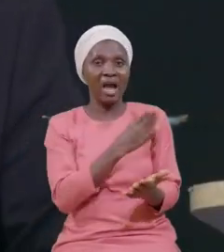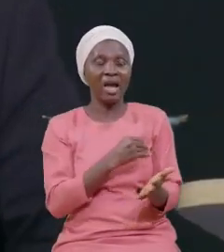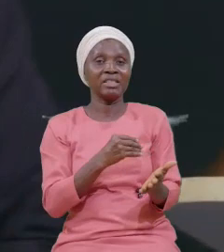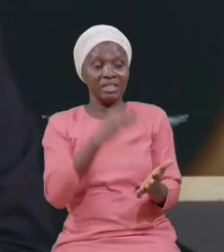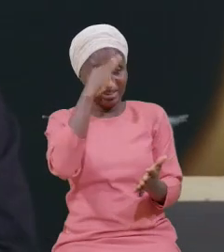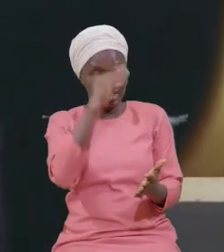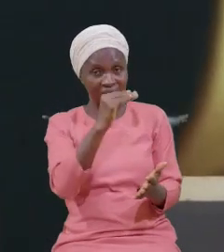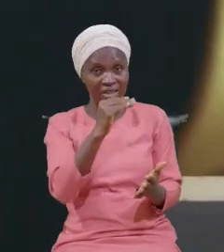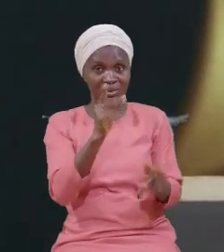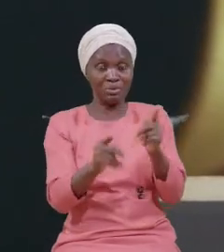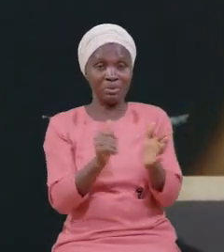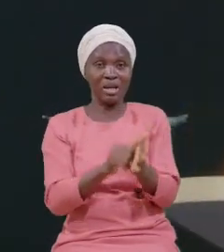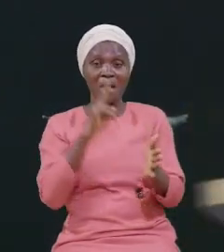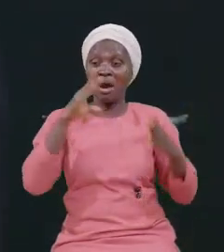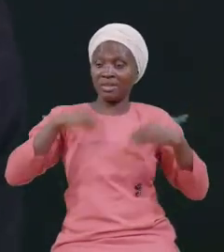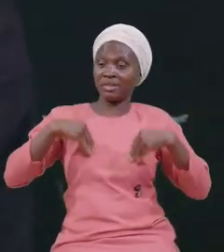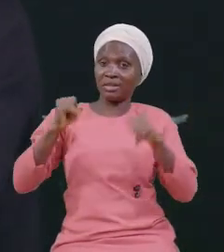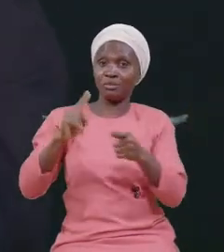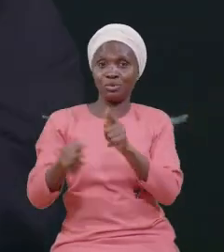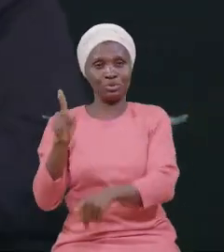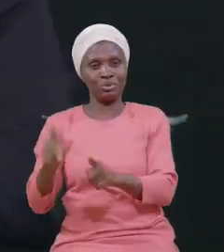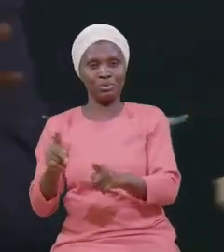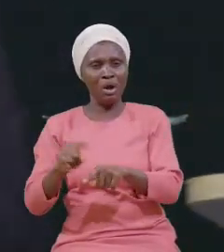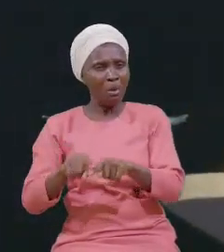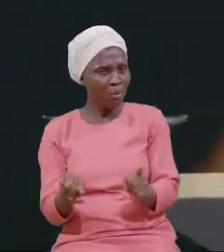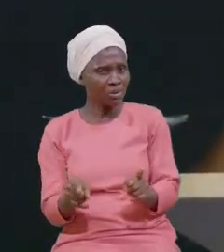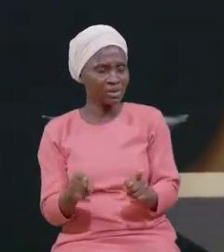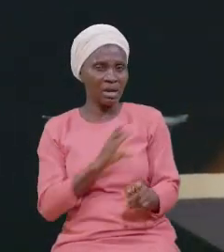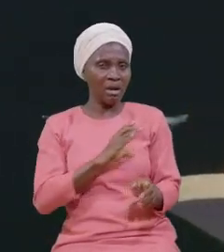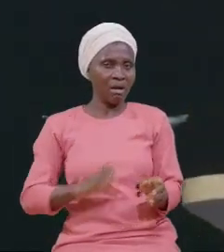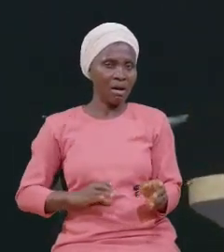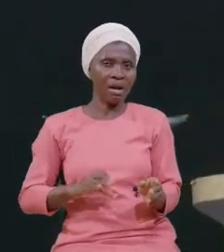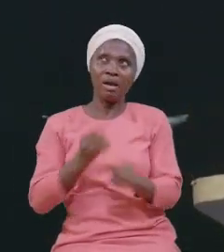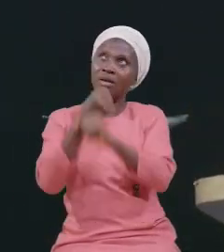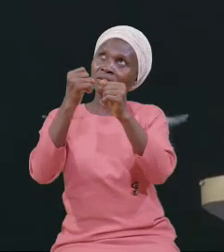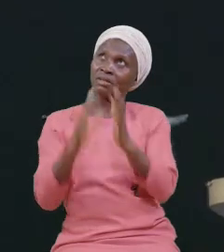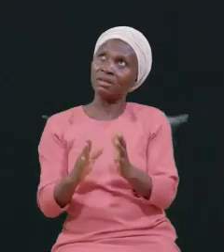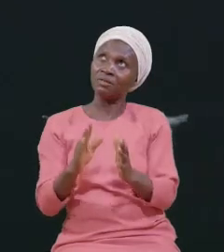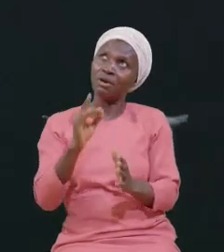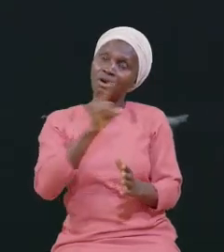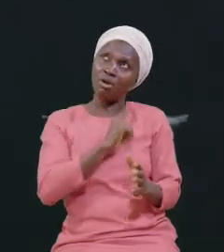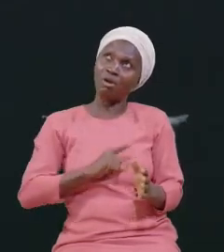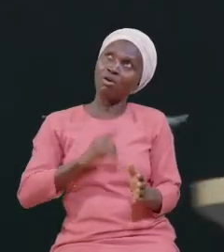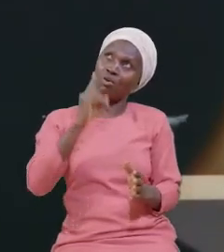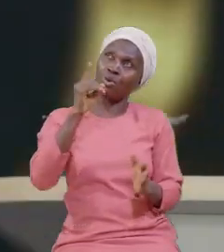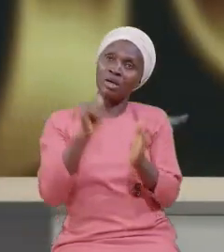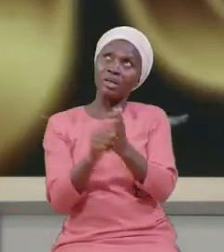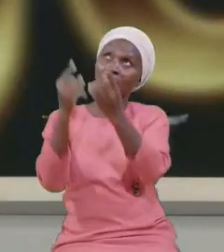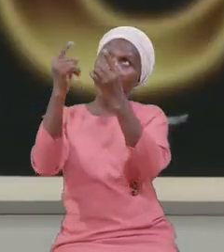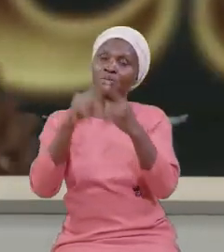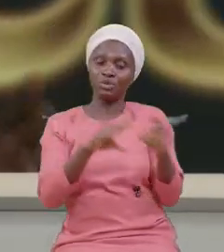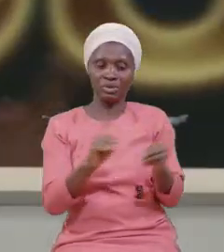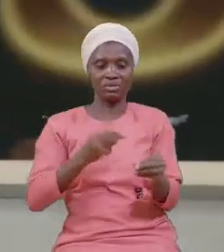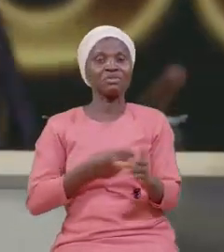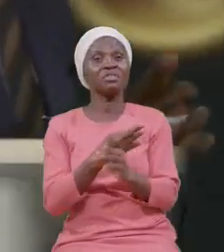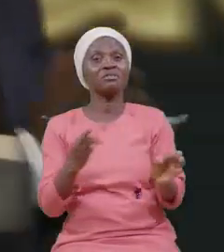Christ, Jesus, Savior, Lord, is the one that came to set us free from every